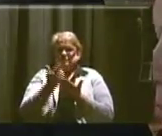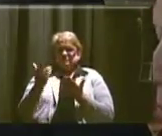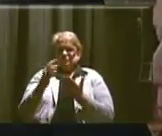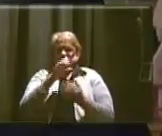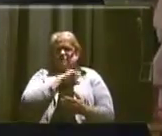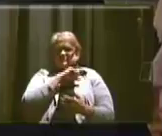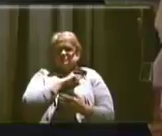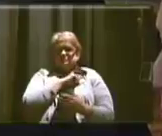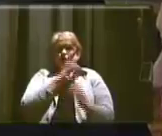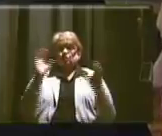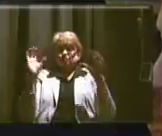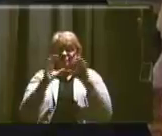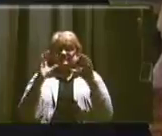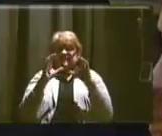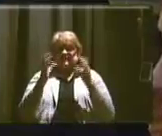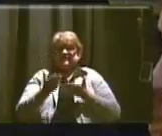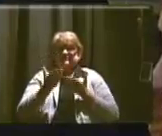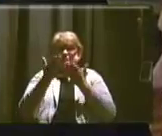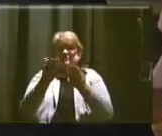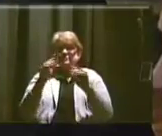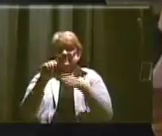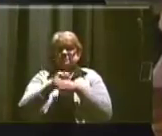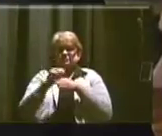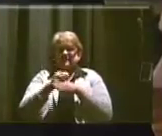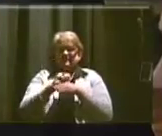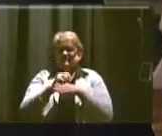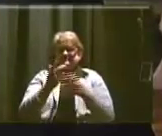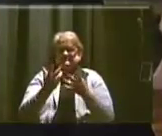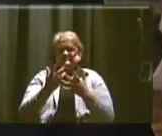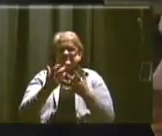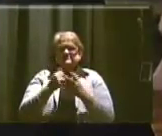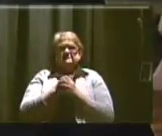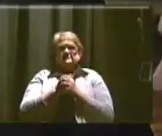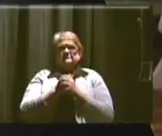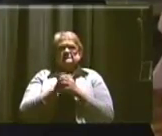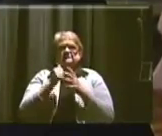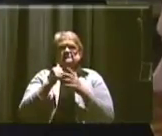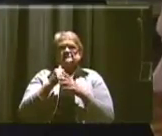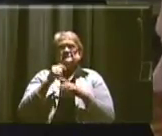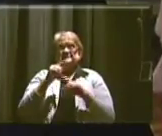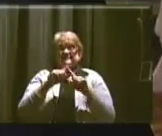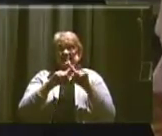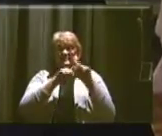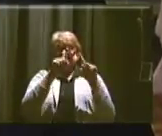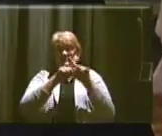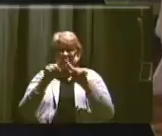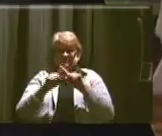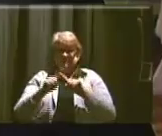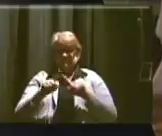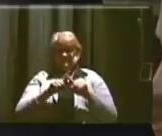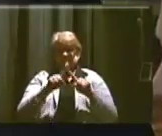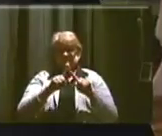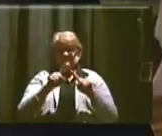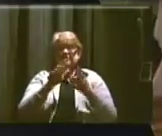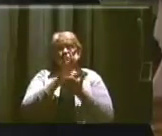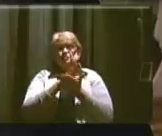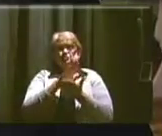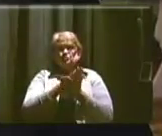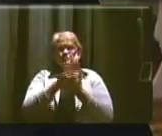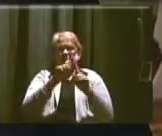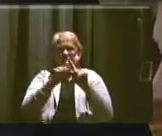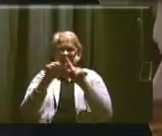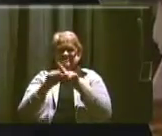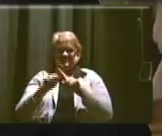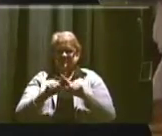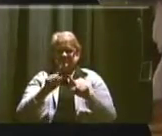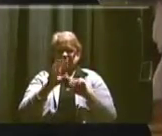are certified and have the recommended training. There are also a lot of differences among the different schools about how